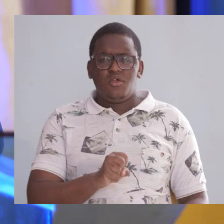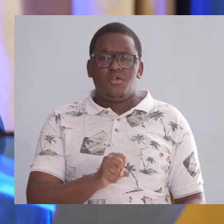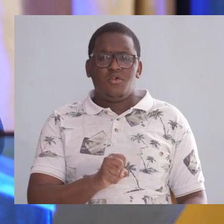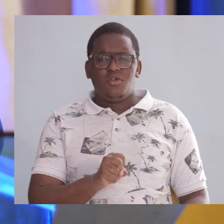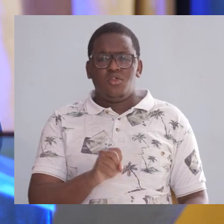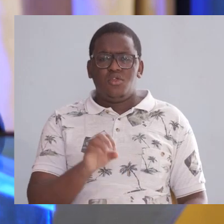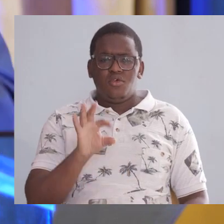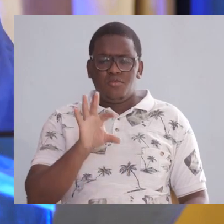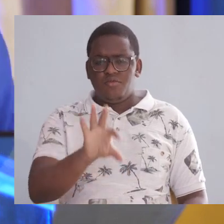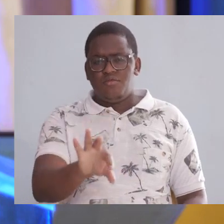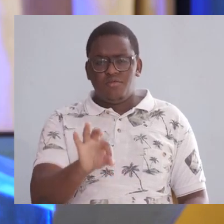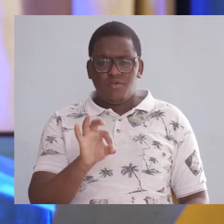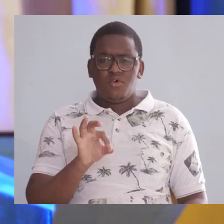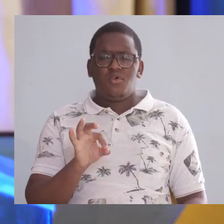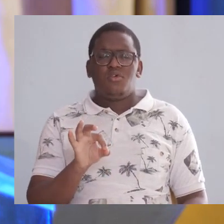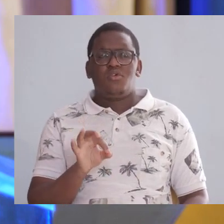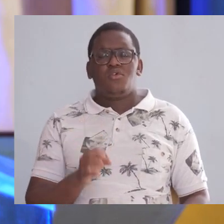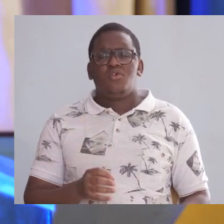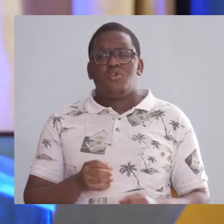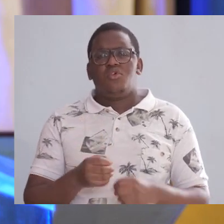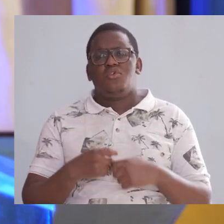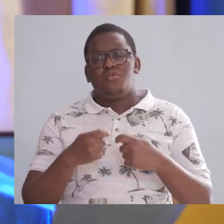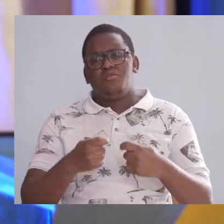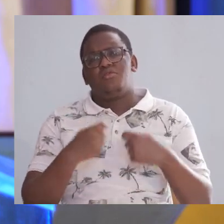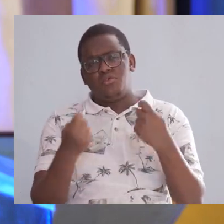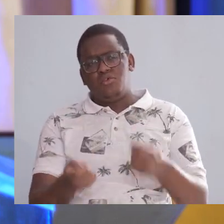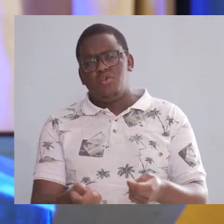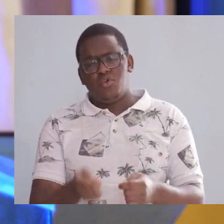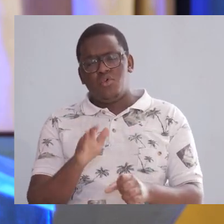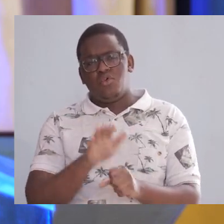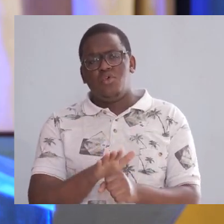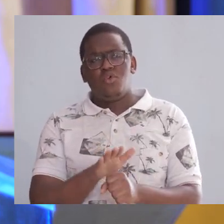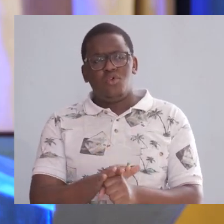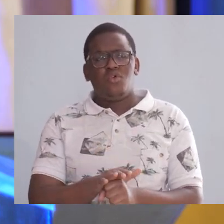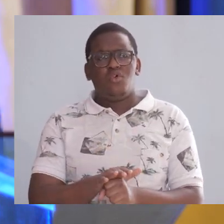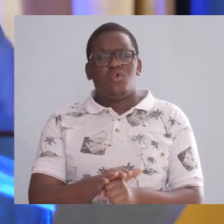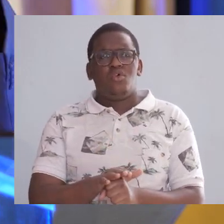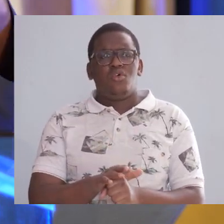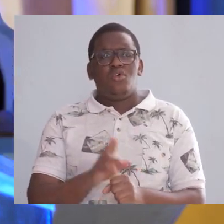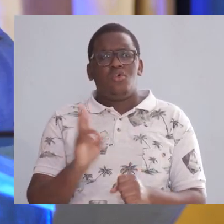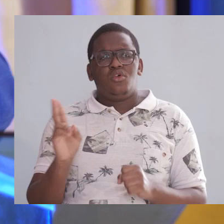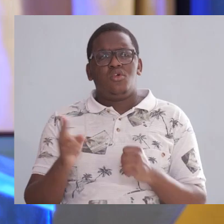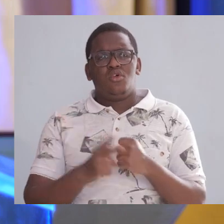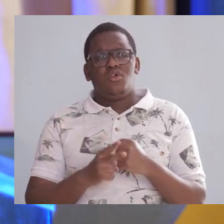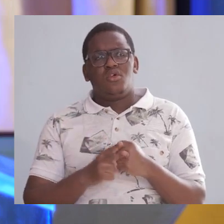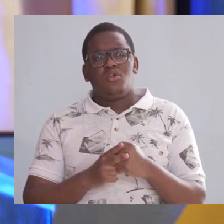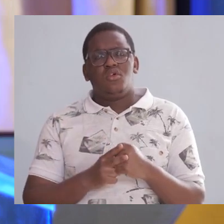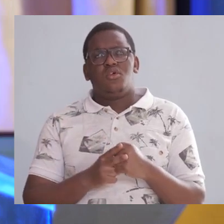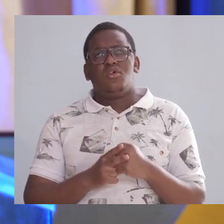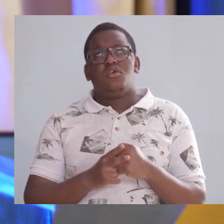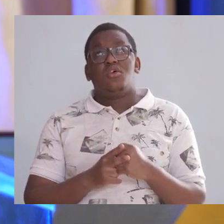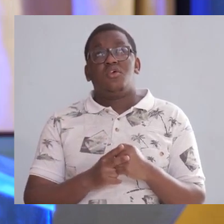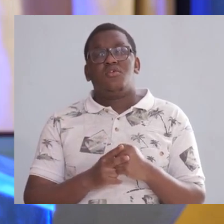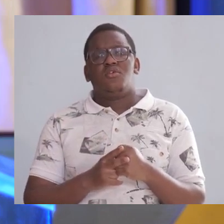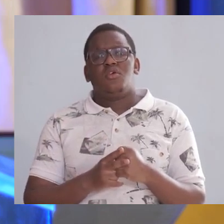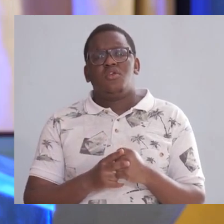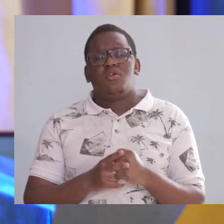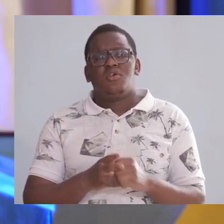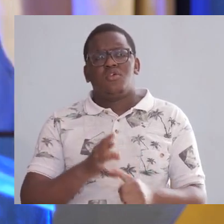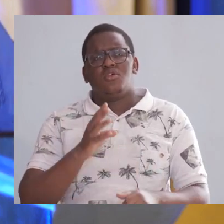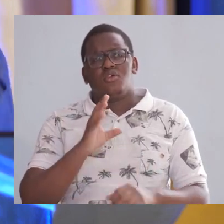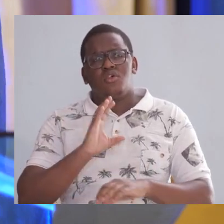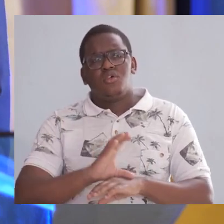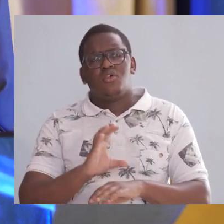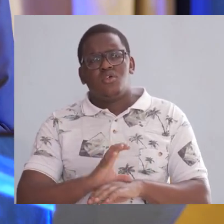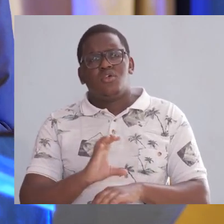sevenfold. The thief has been found, and that is Satan. If as a Christian you have been faithful in tithing,